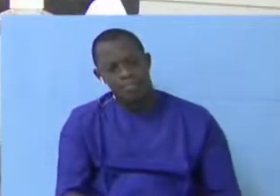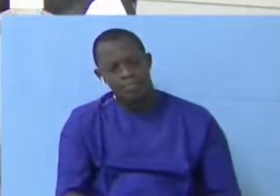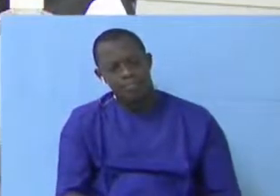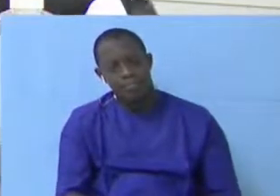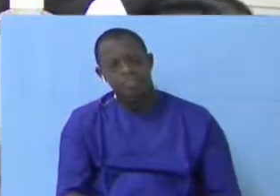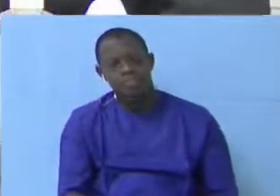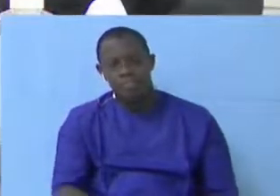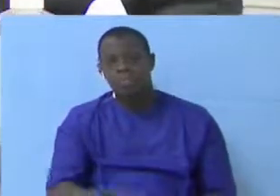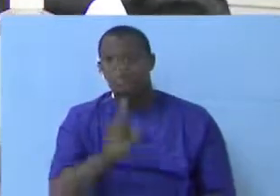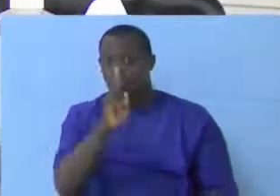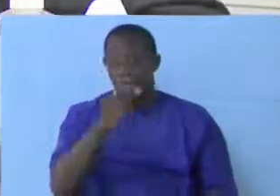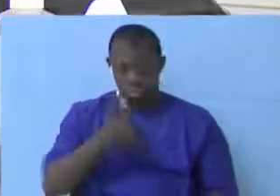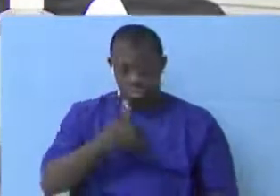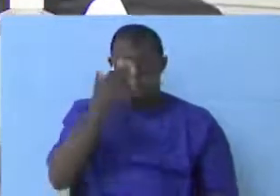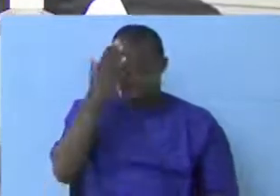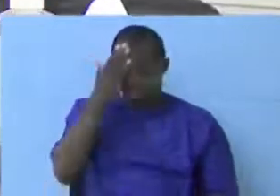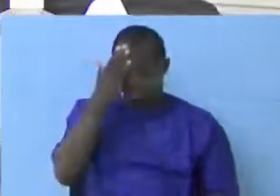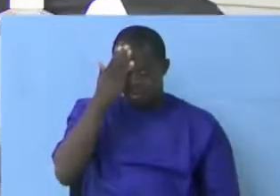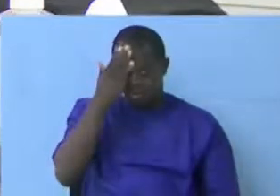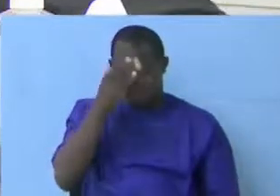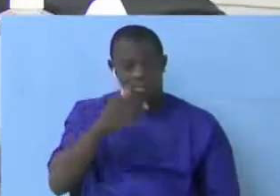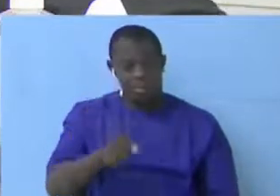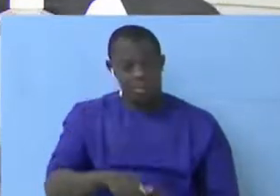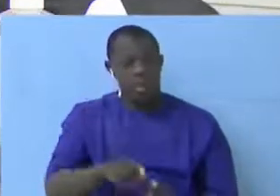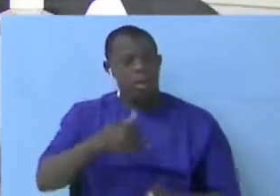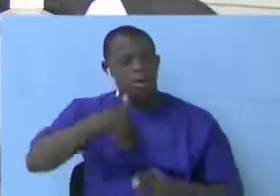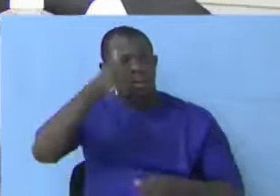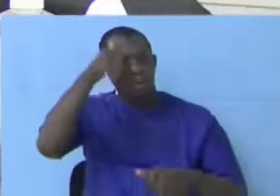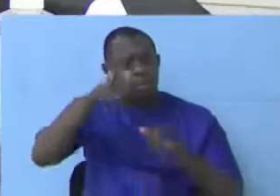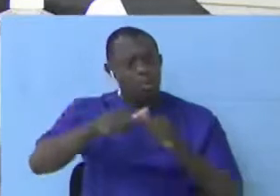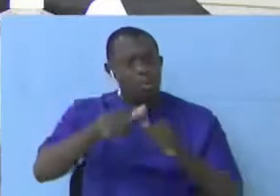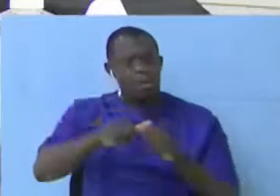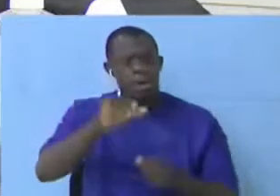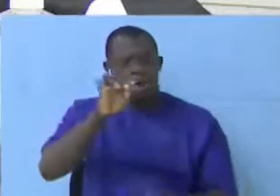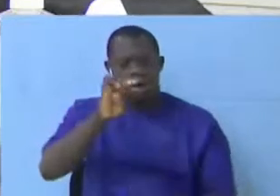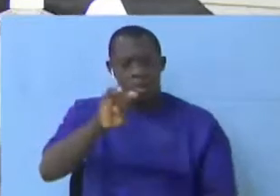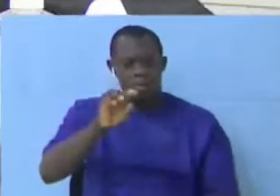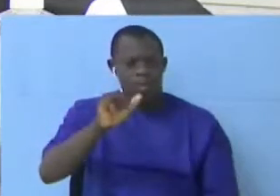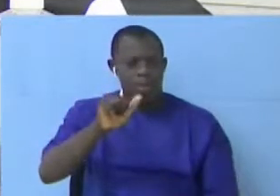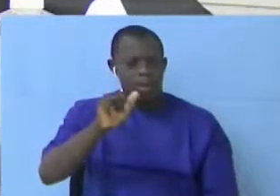Well, I know that I called Malamin Sise,